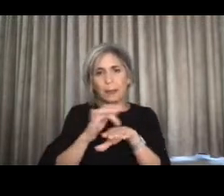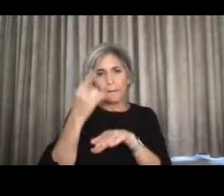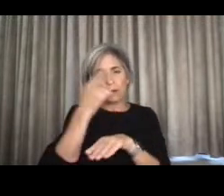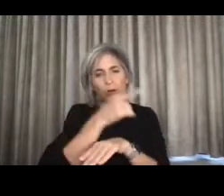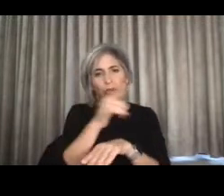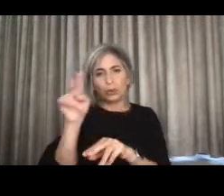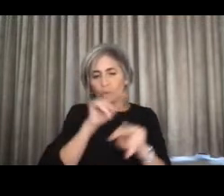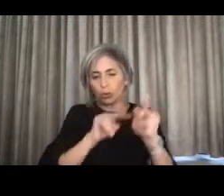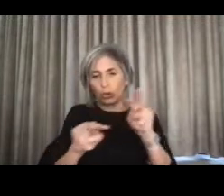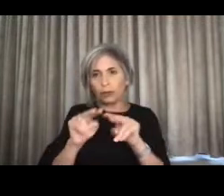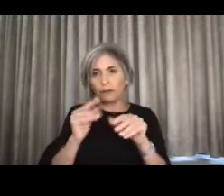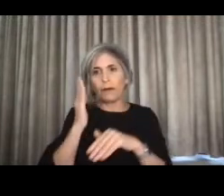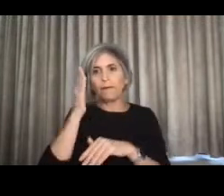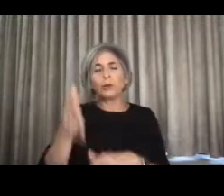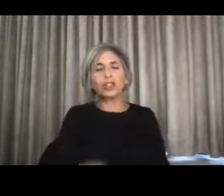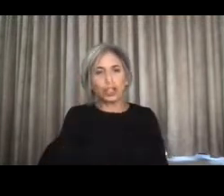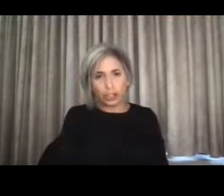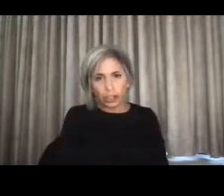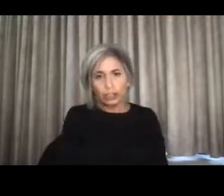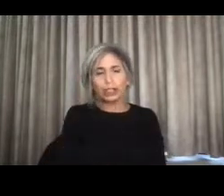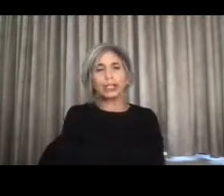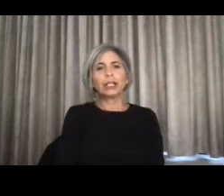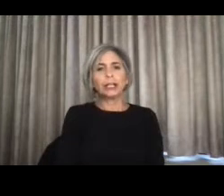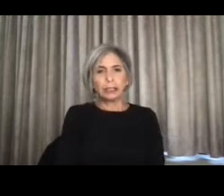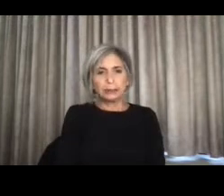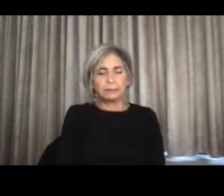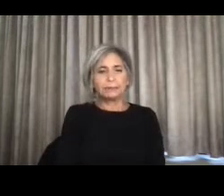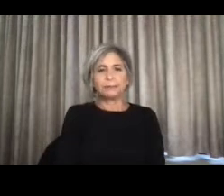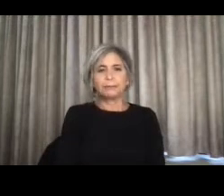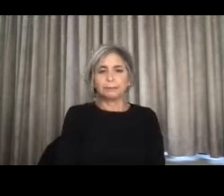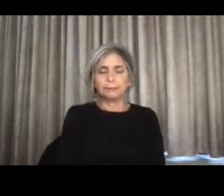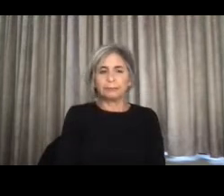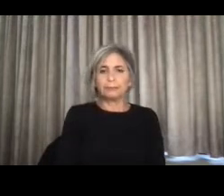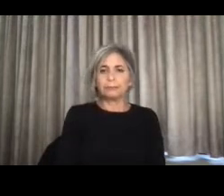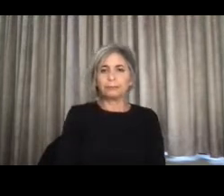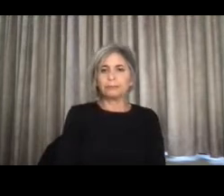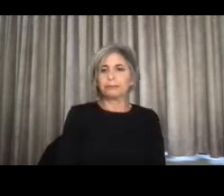for future reference. Perfect, Great. thank you. Thank you, Laura.